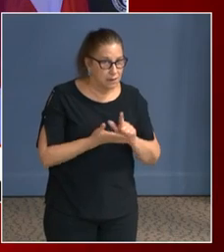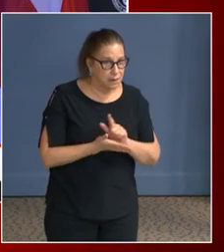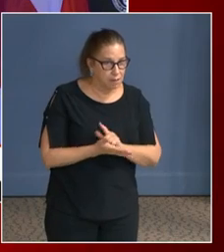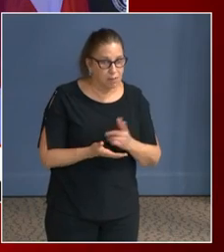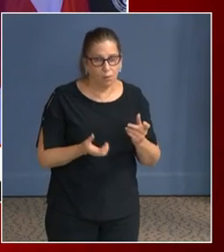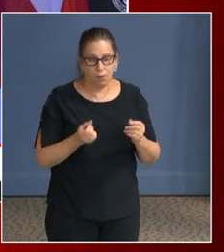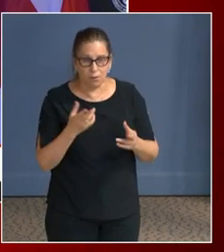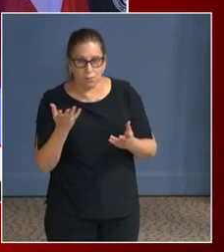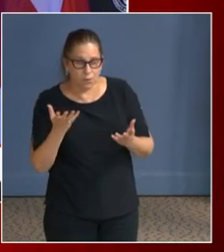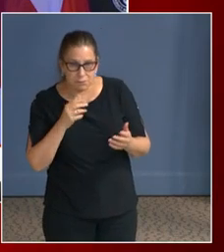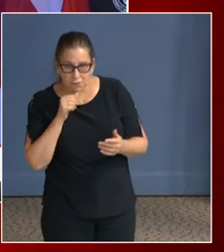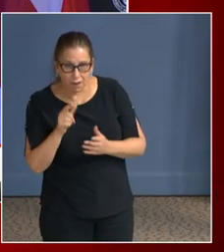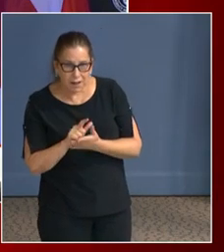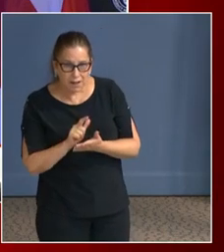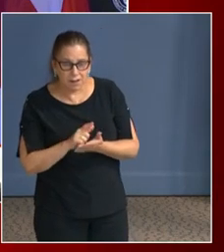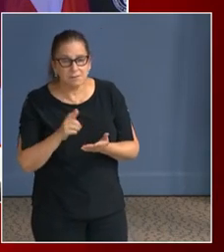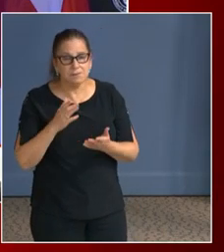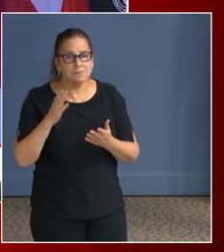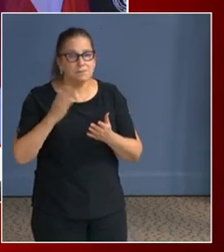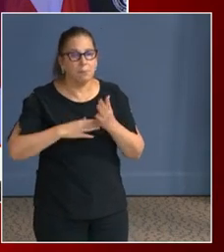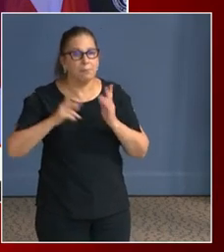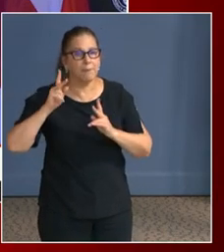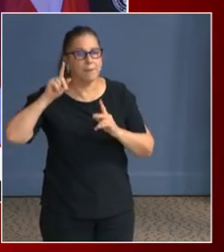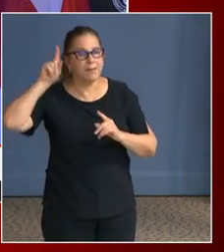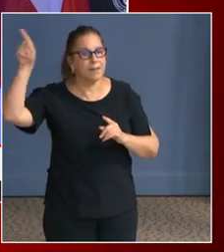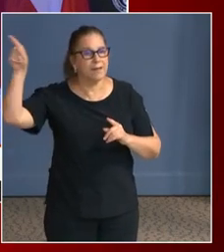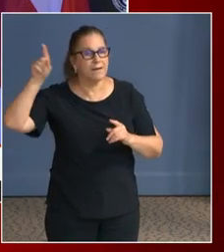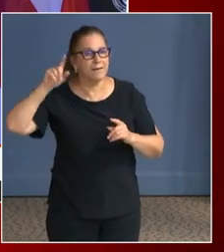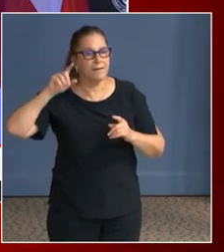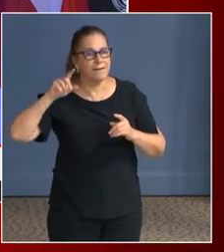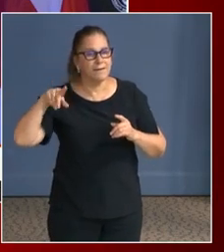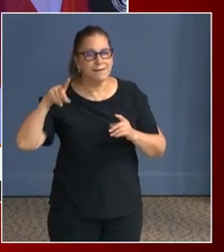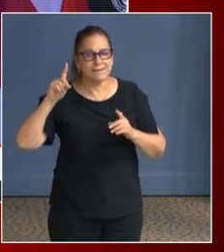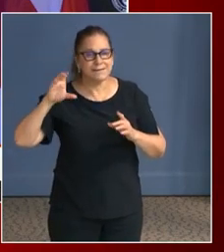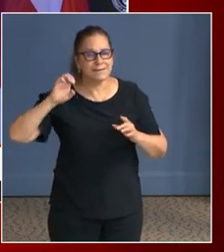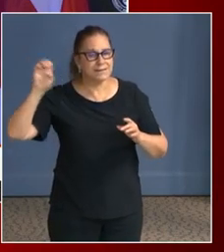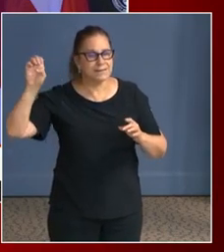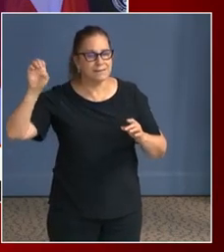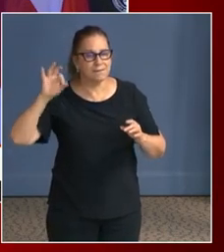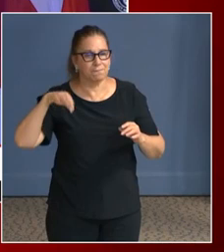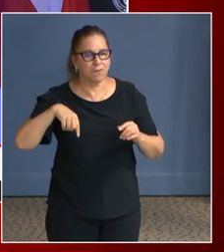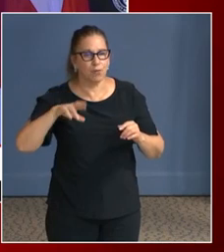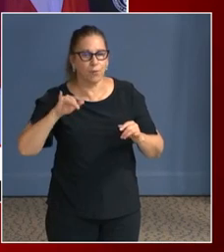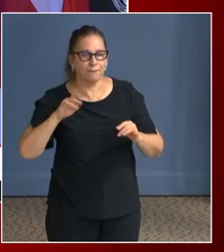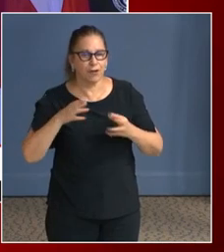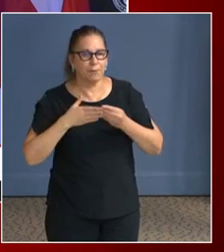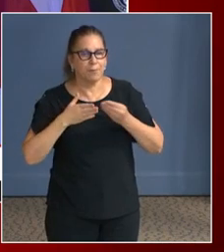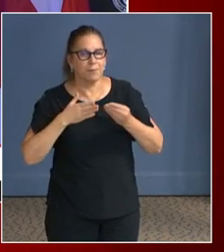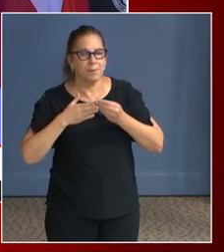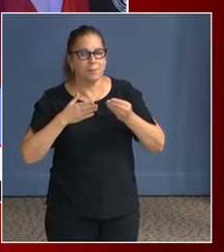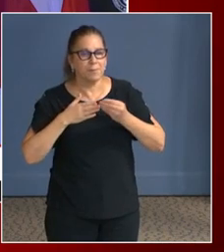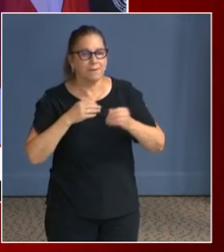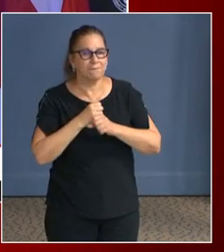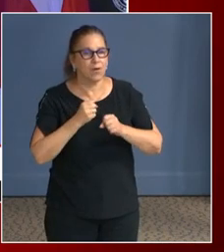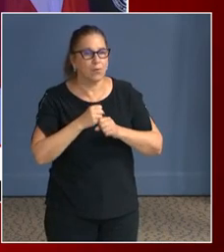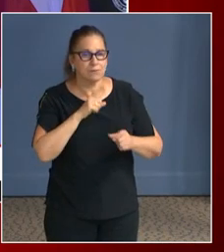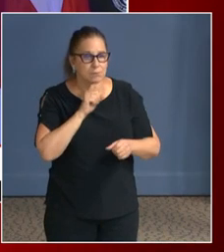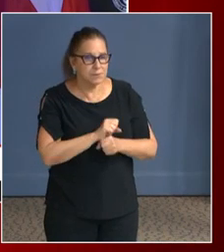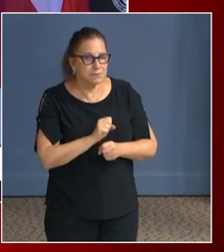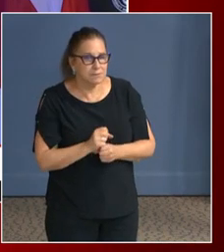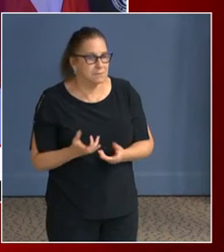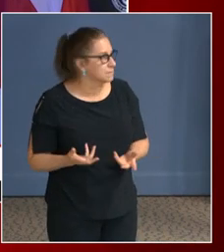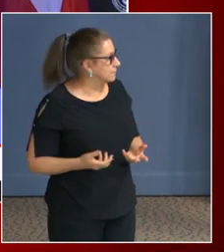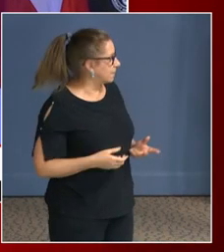stands all over the Well, you can go in jurisdictions all around us, Sam, where no fireworks are allowed.